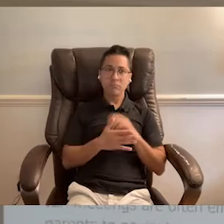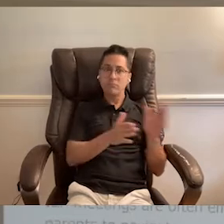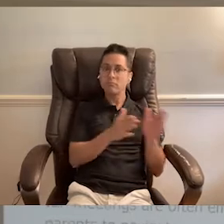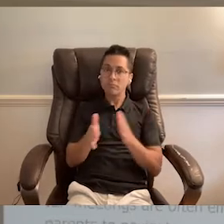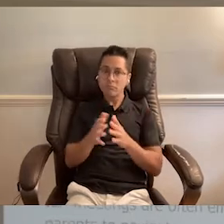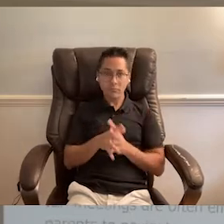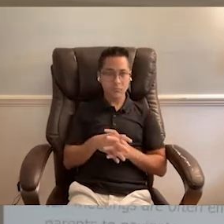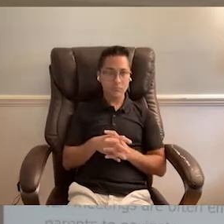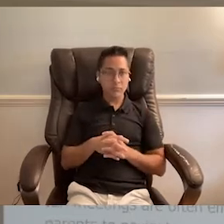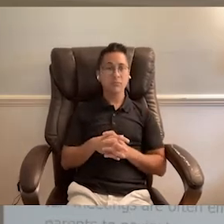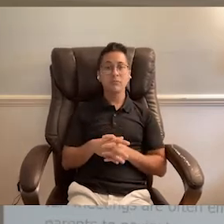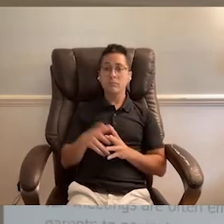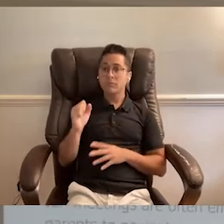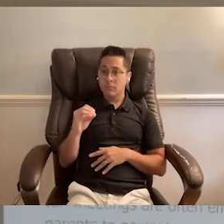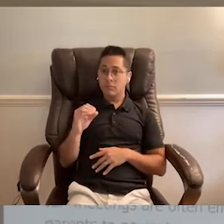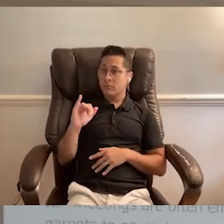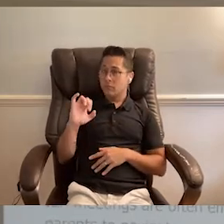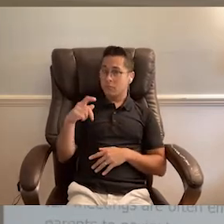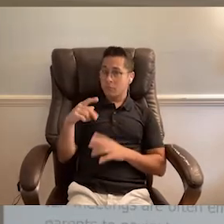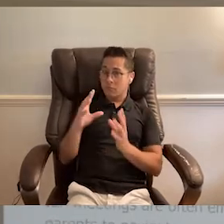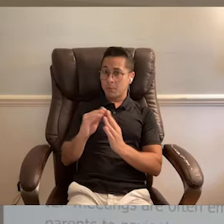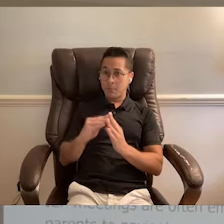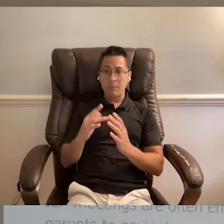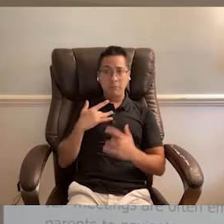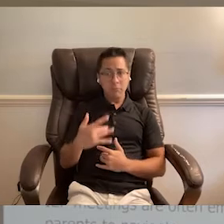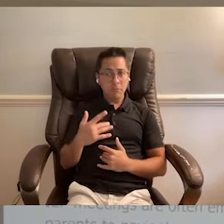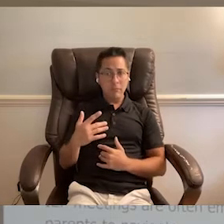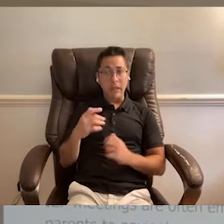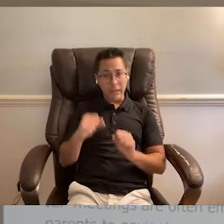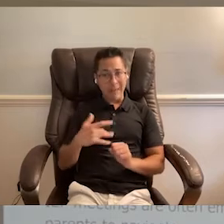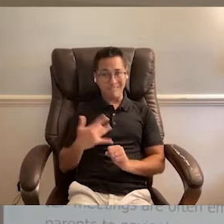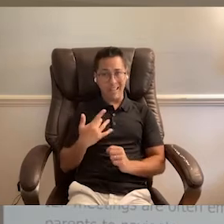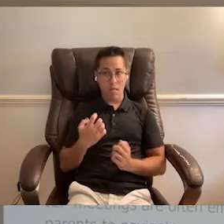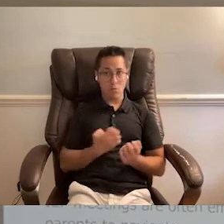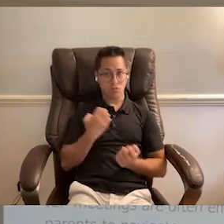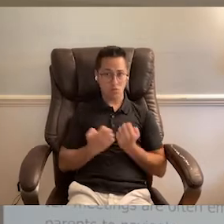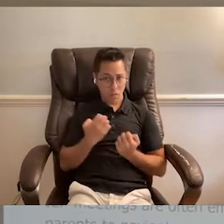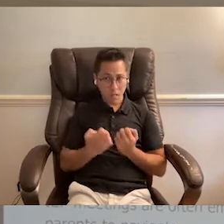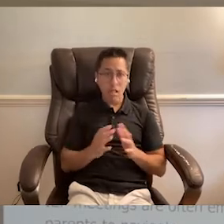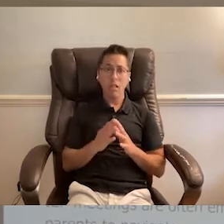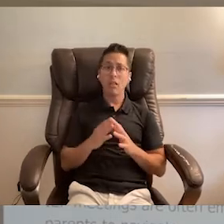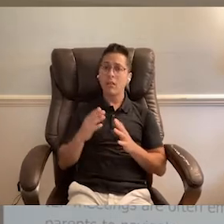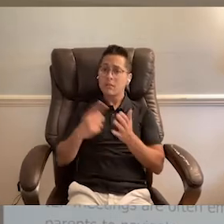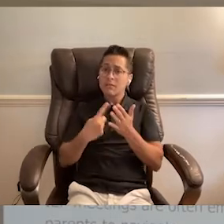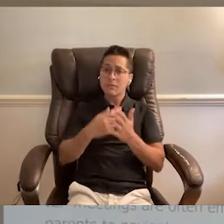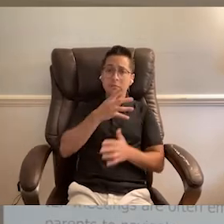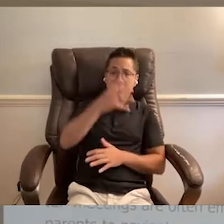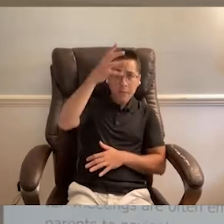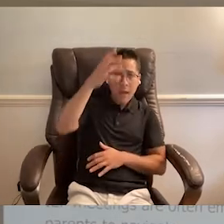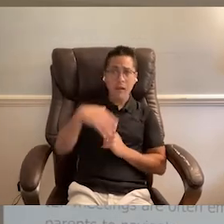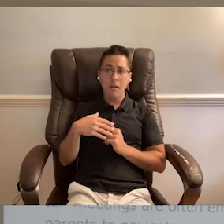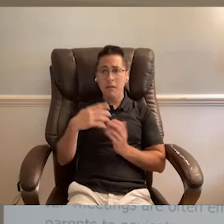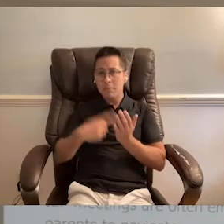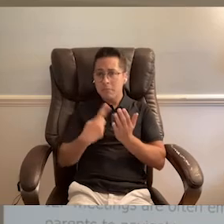So, an IEP meeting often can be emotional. A lot of times there's a parent and maybe sometimes a friend,